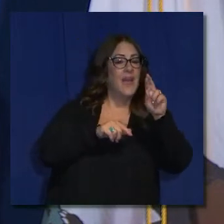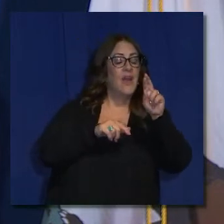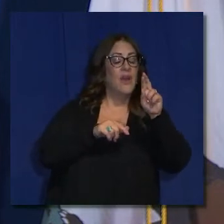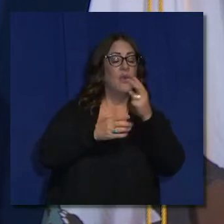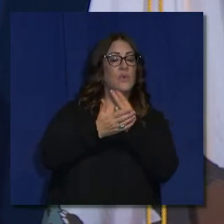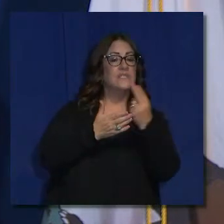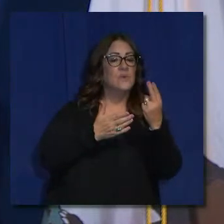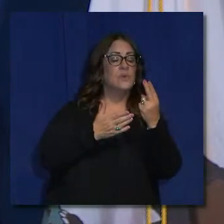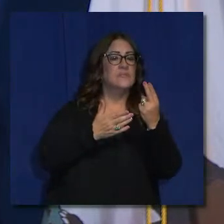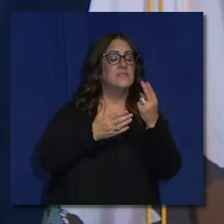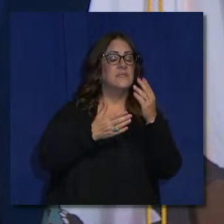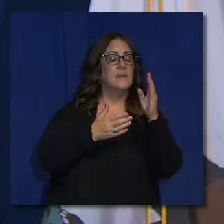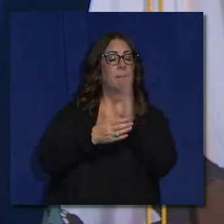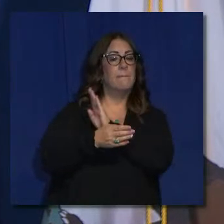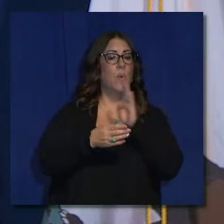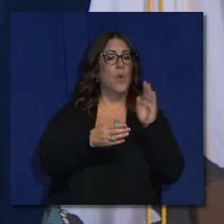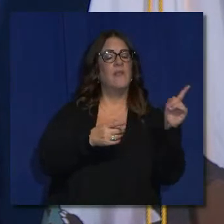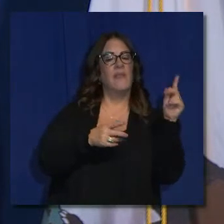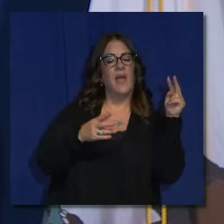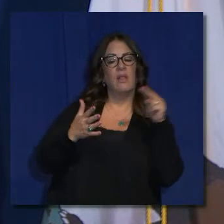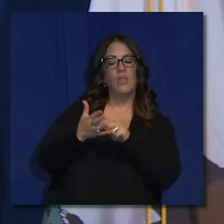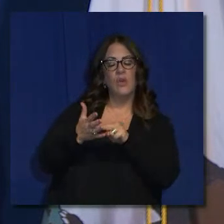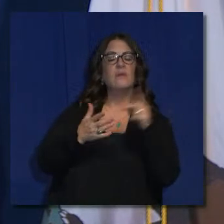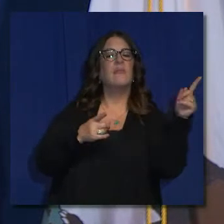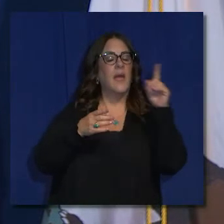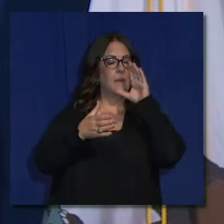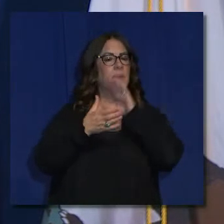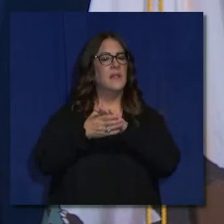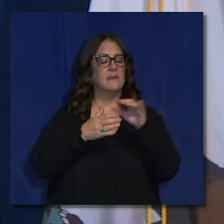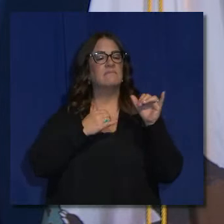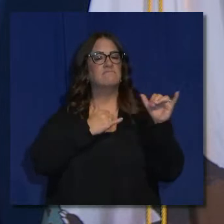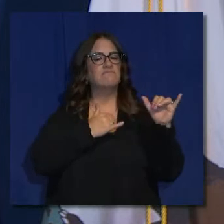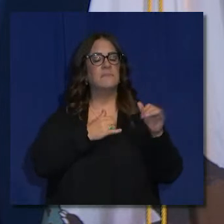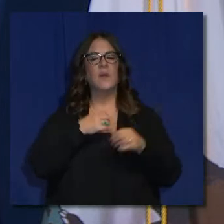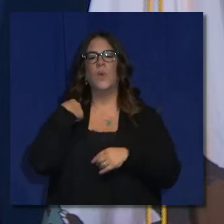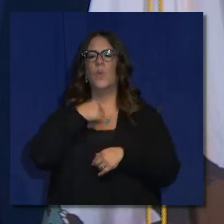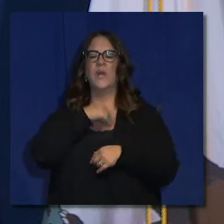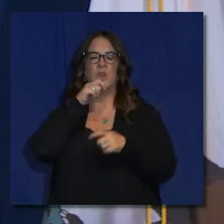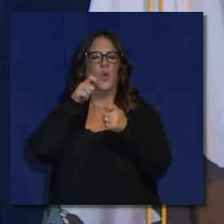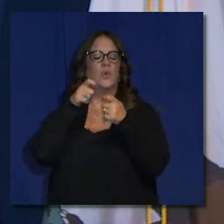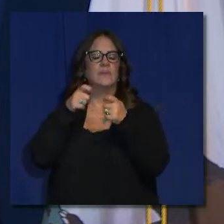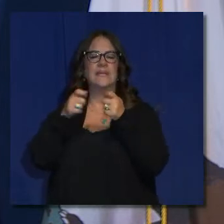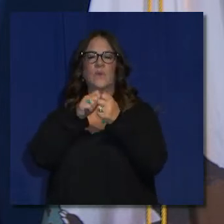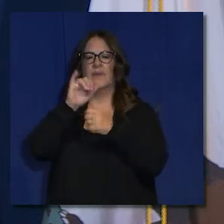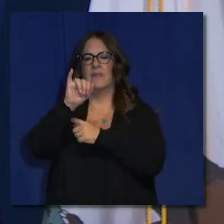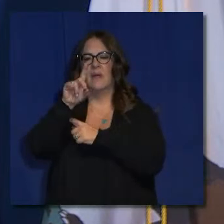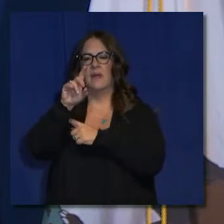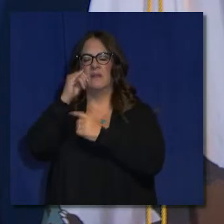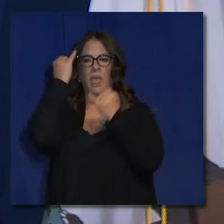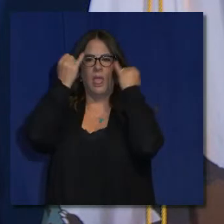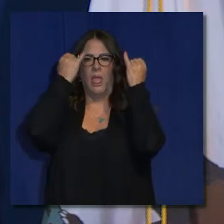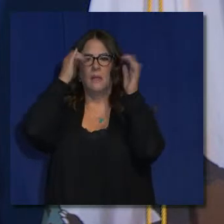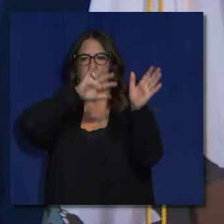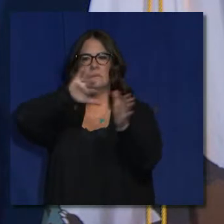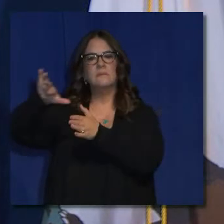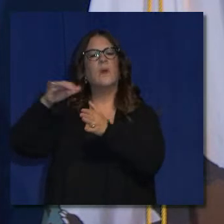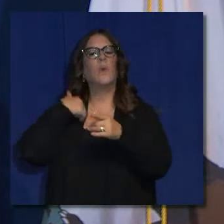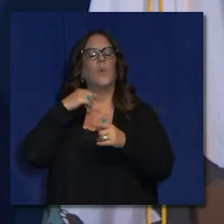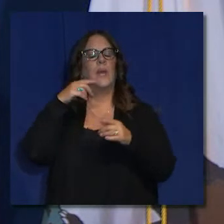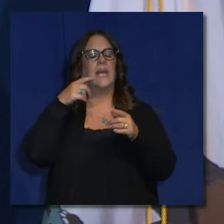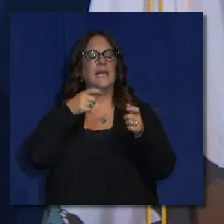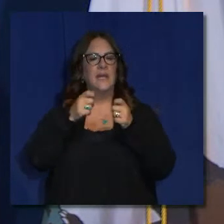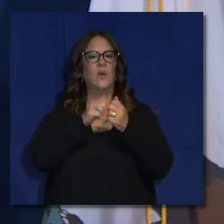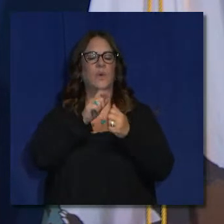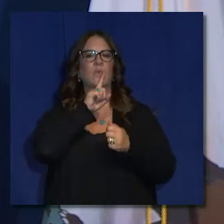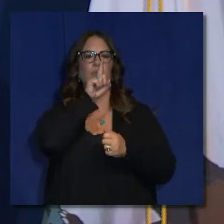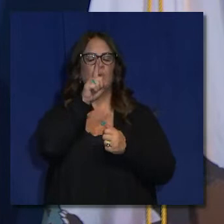believe it should be scoped. We don't deal in ideology, we deal in reality. And the reality